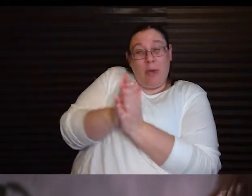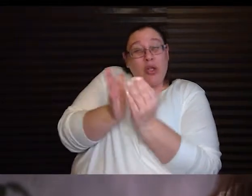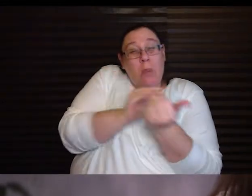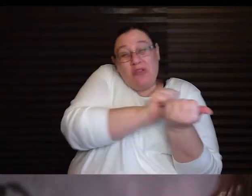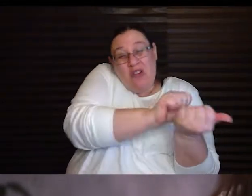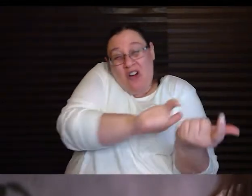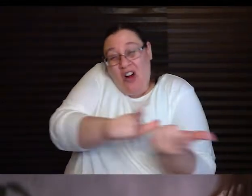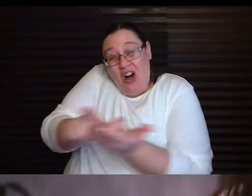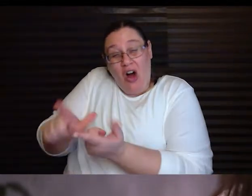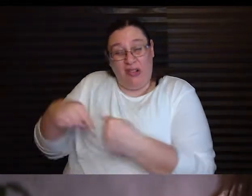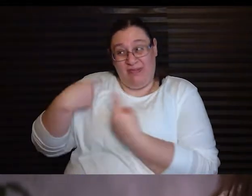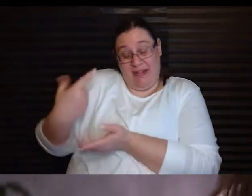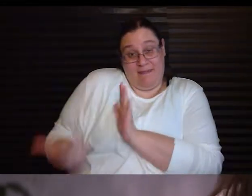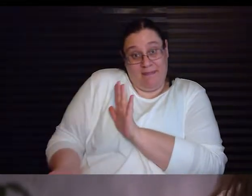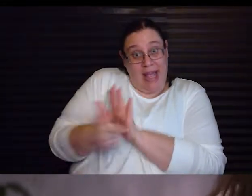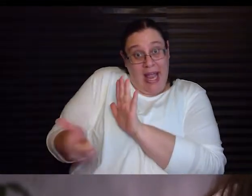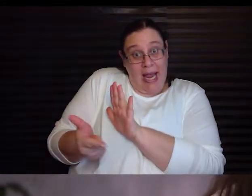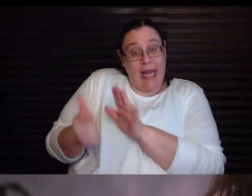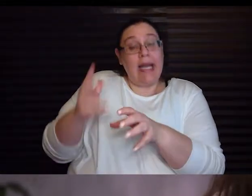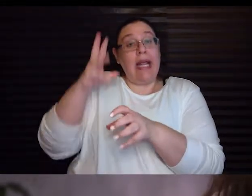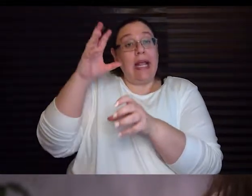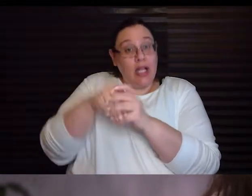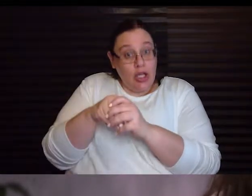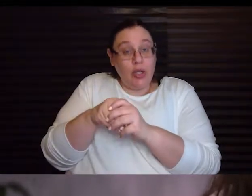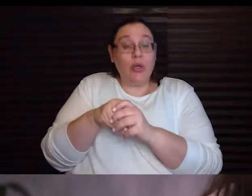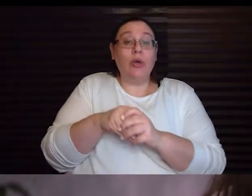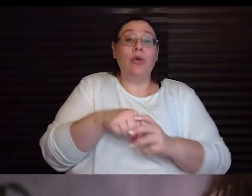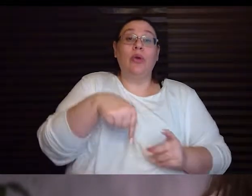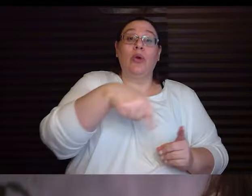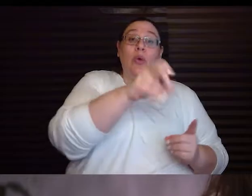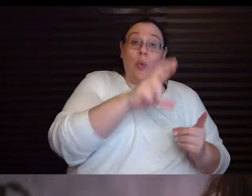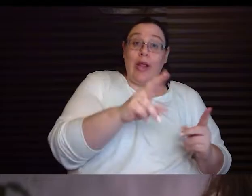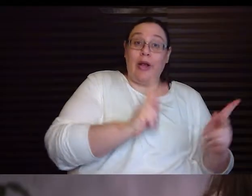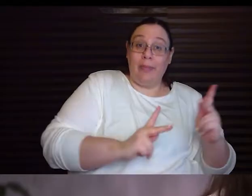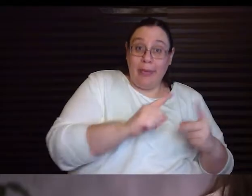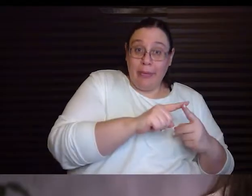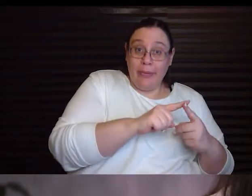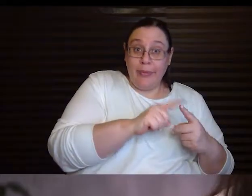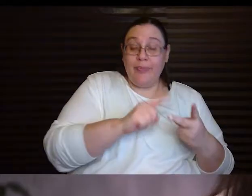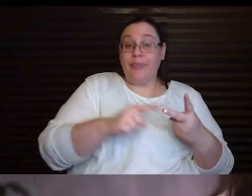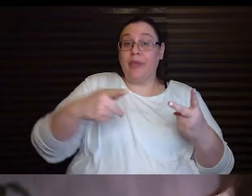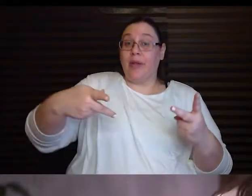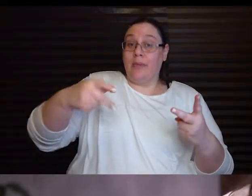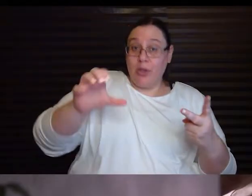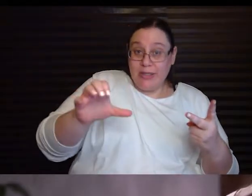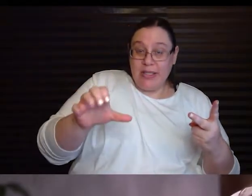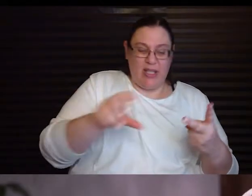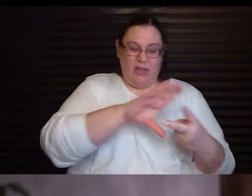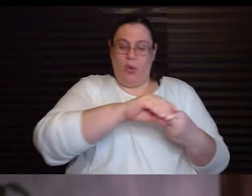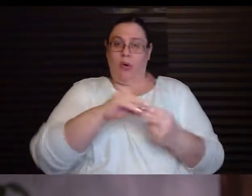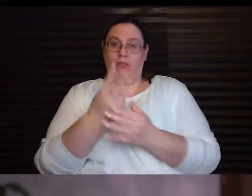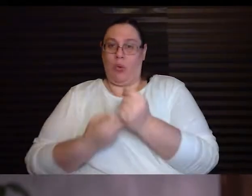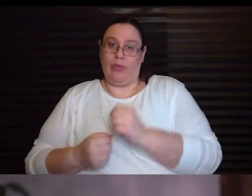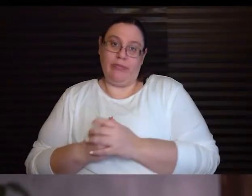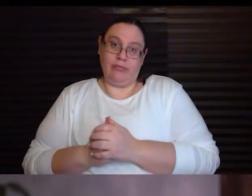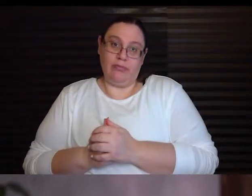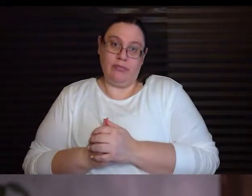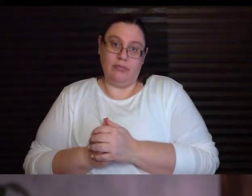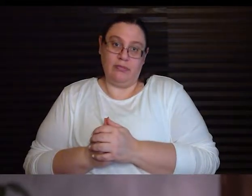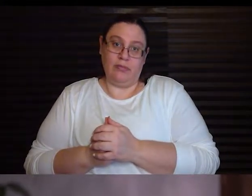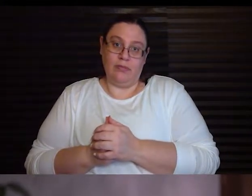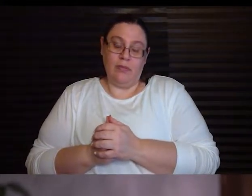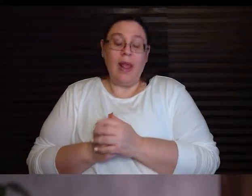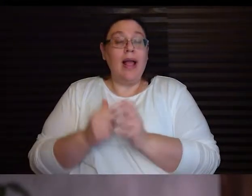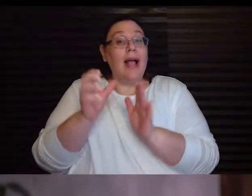1,648 books banned in the last year featured queer people or people of color or both.